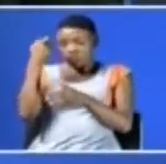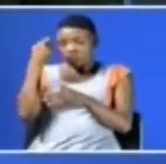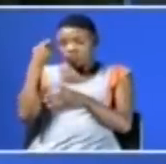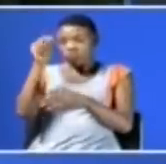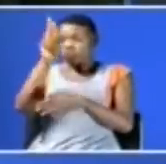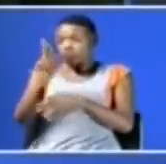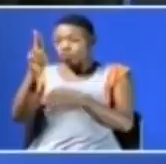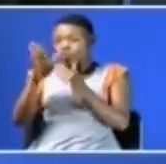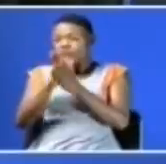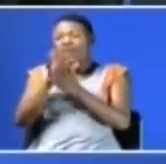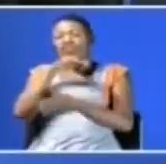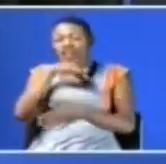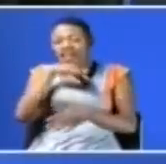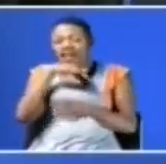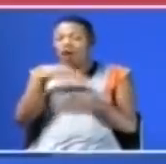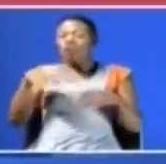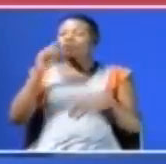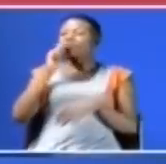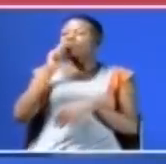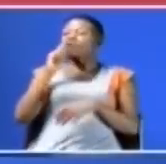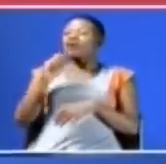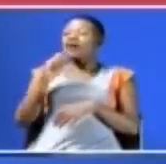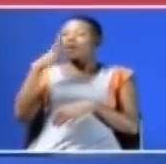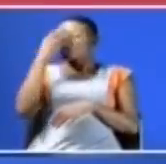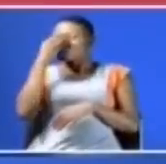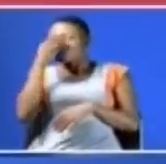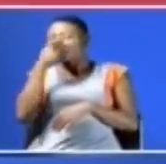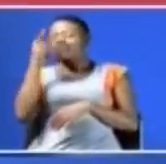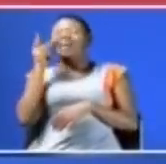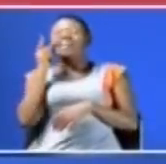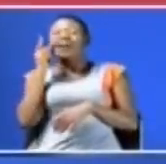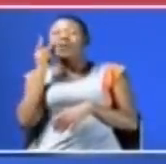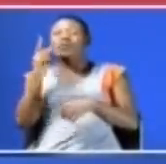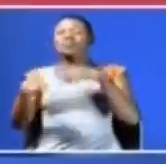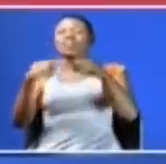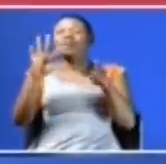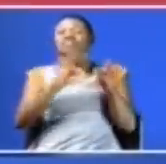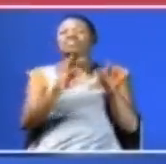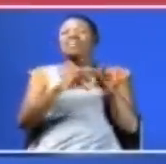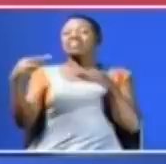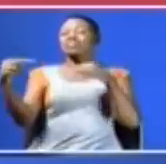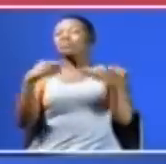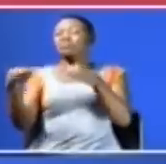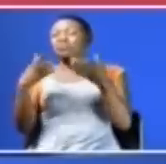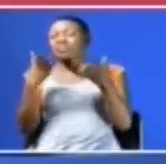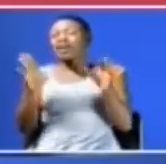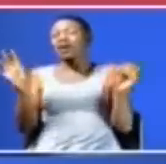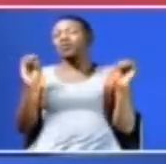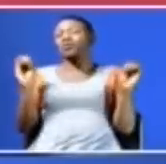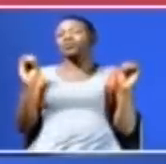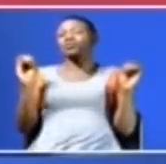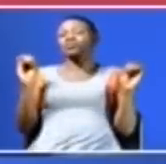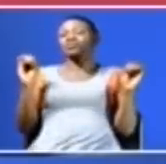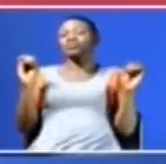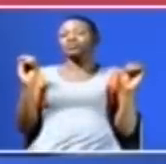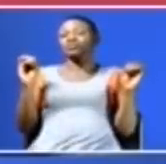referees, Ruto and Musalia and all the others would have run the election. There would be no need for this antagonism, mm-hmm. that we are seeing now.